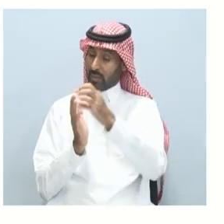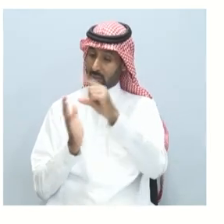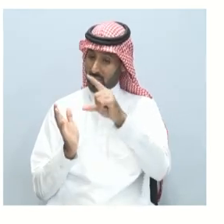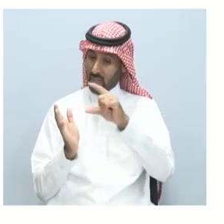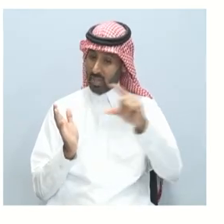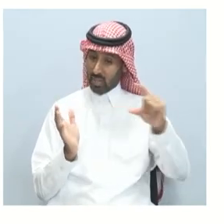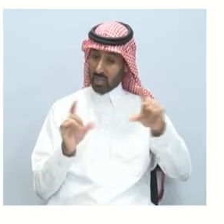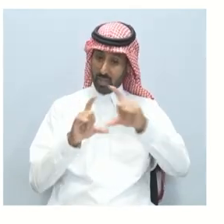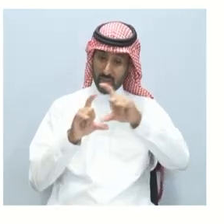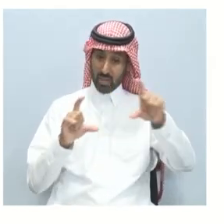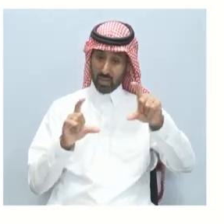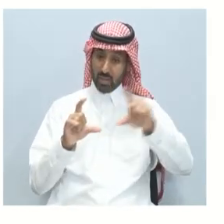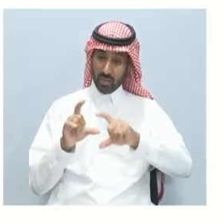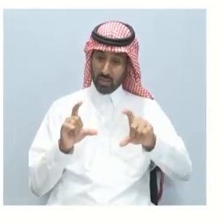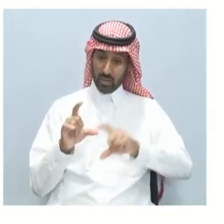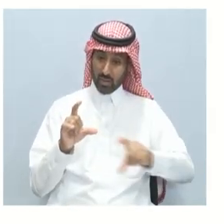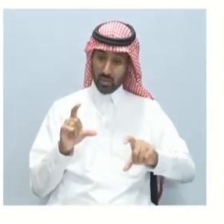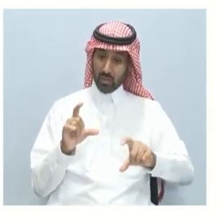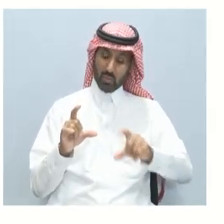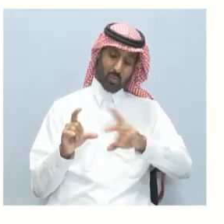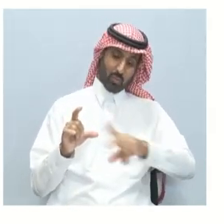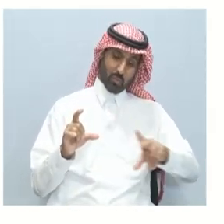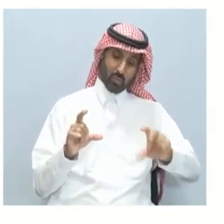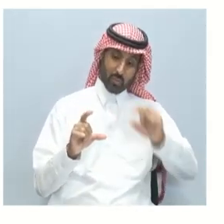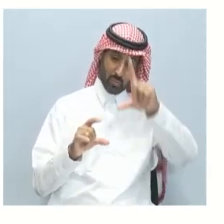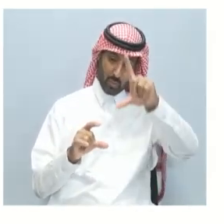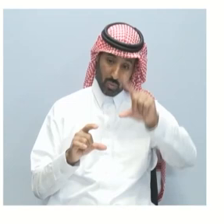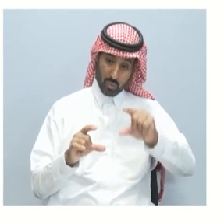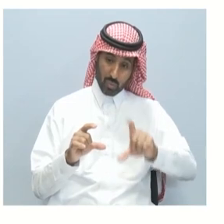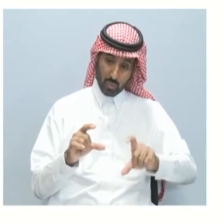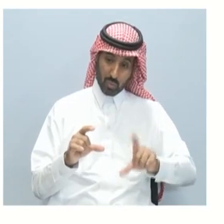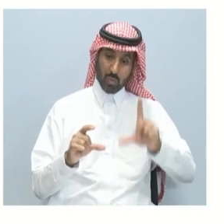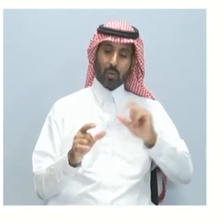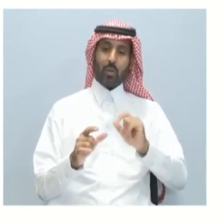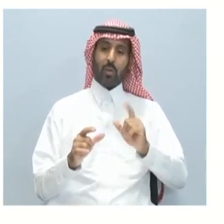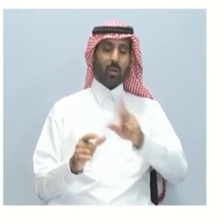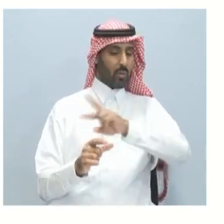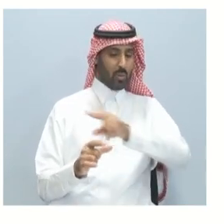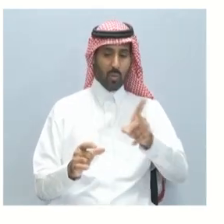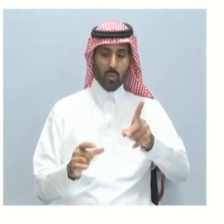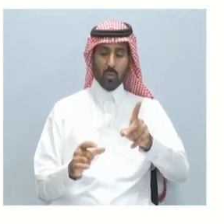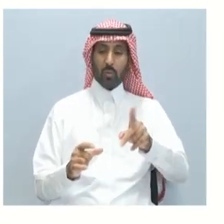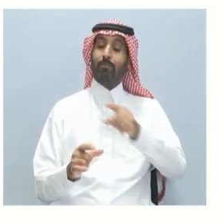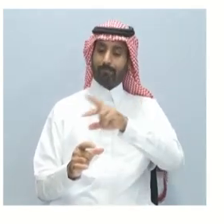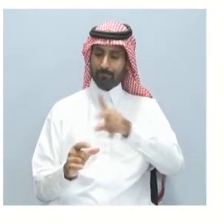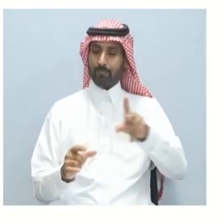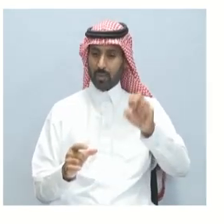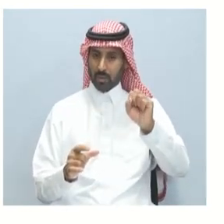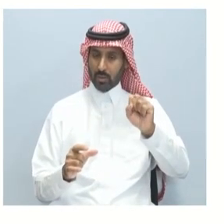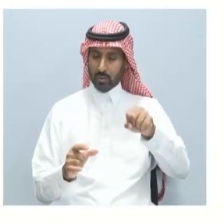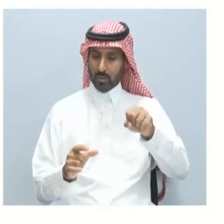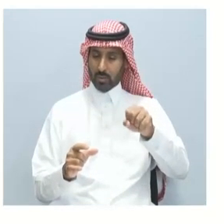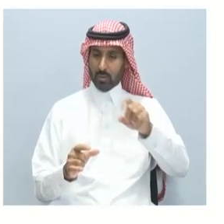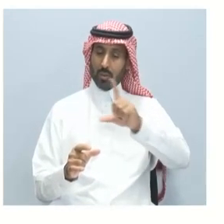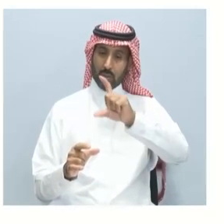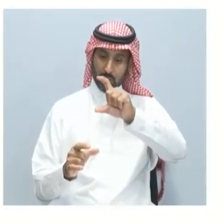notice the paragraphs? Are they the same? Why or why not? So of course, no, they are not the same. You can just look